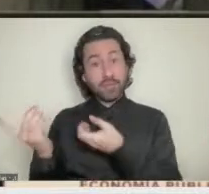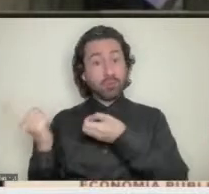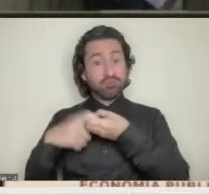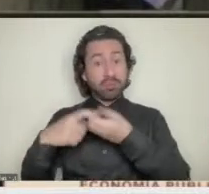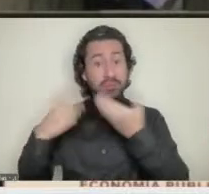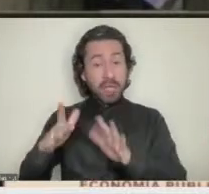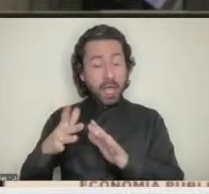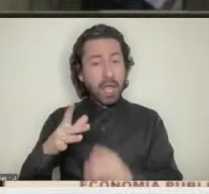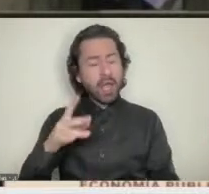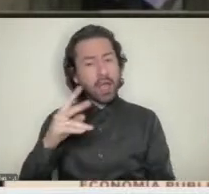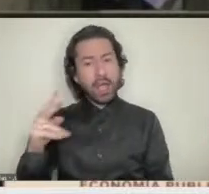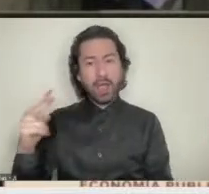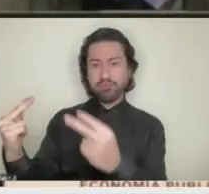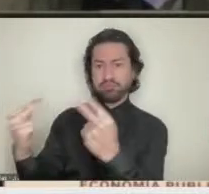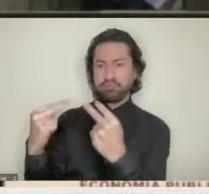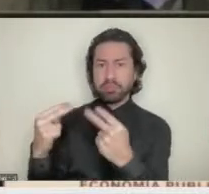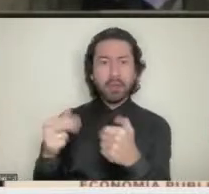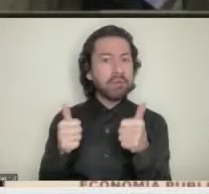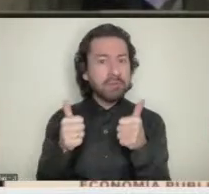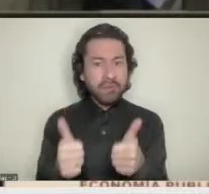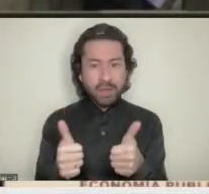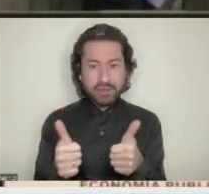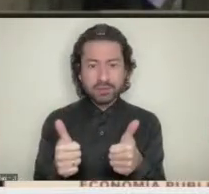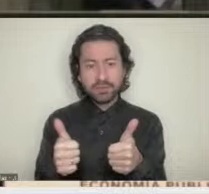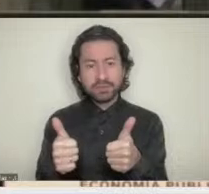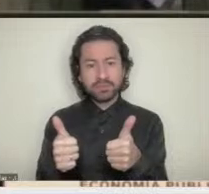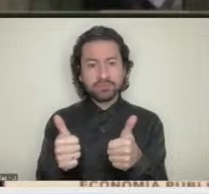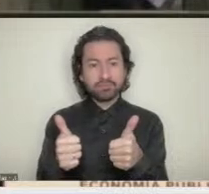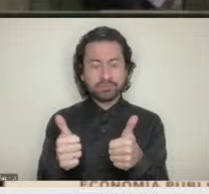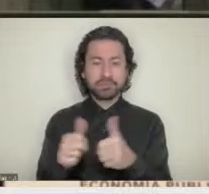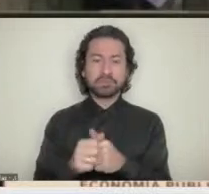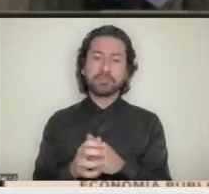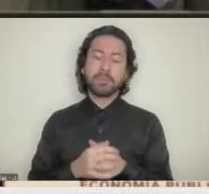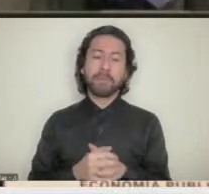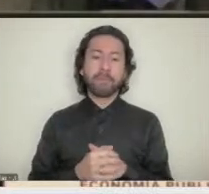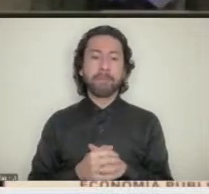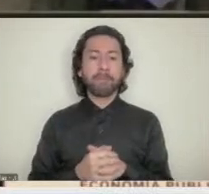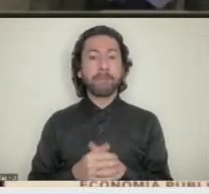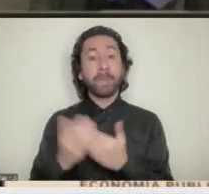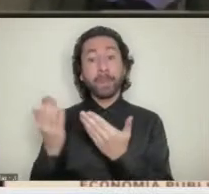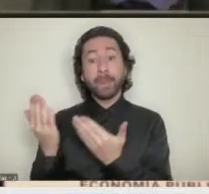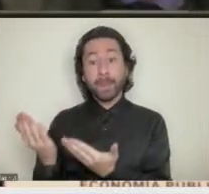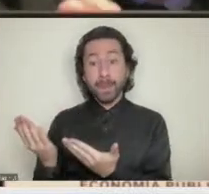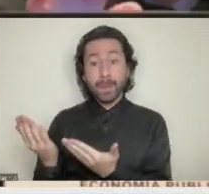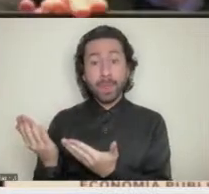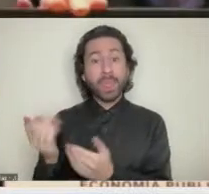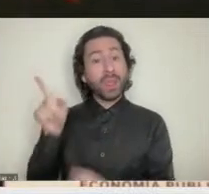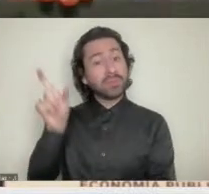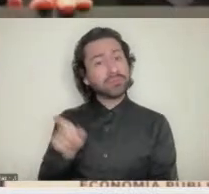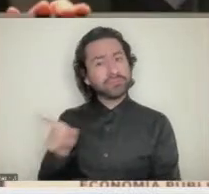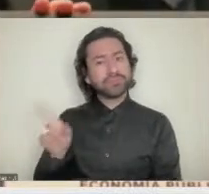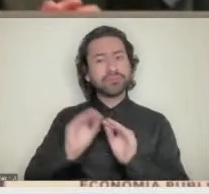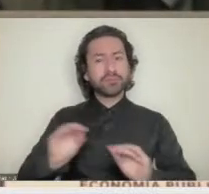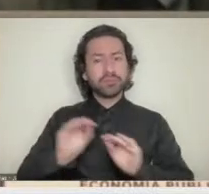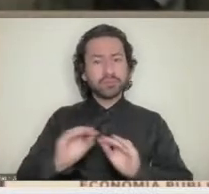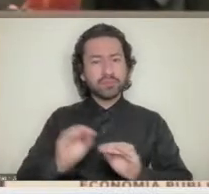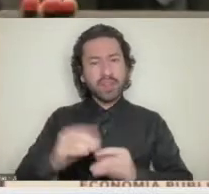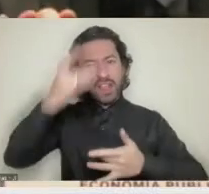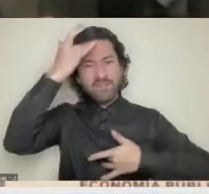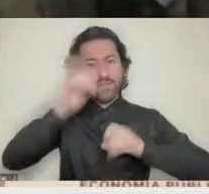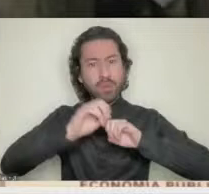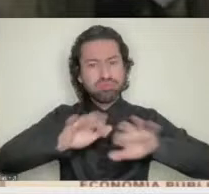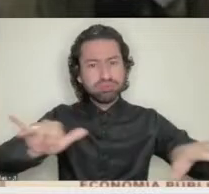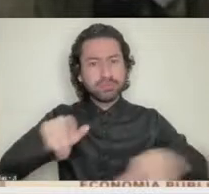I hope you are connected and listening. Sir Michael Marmot, who is a professor